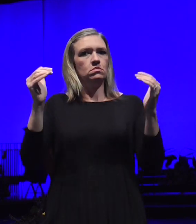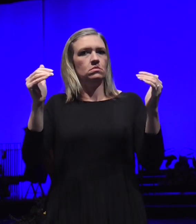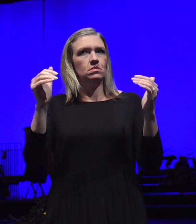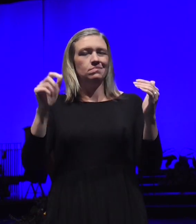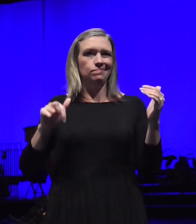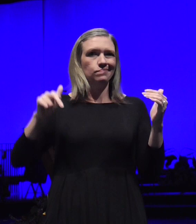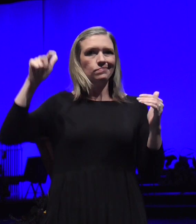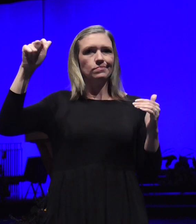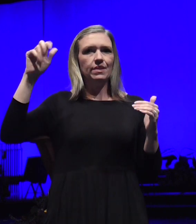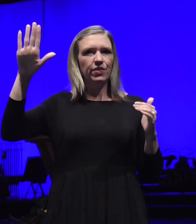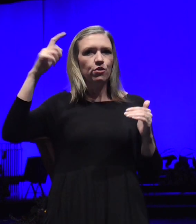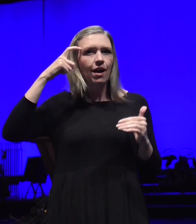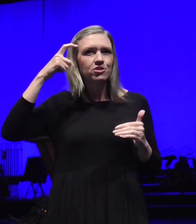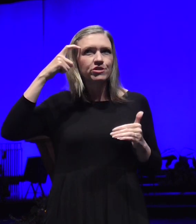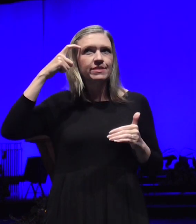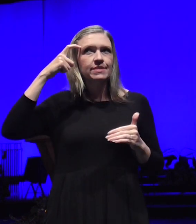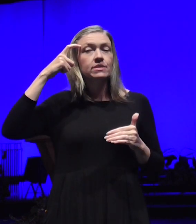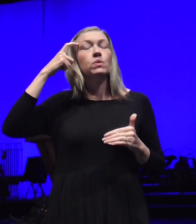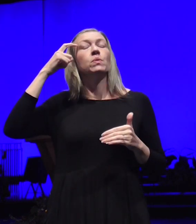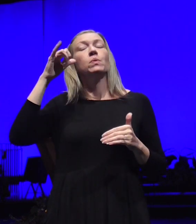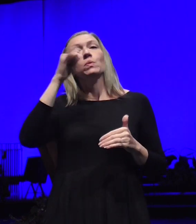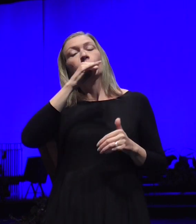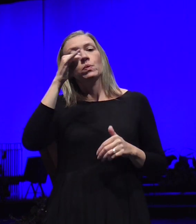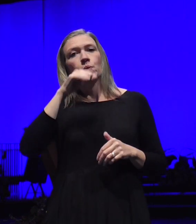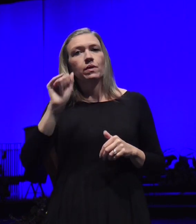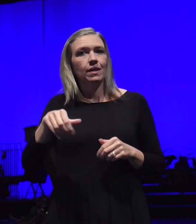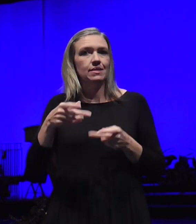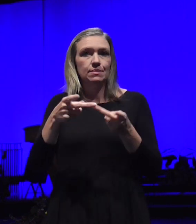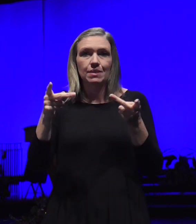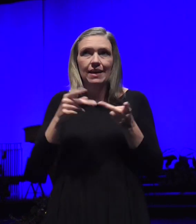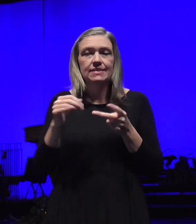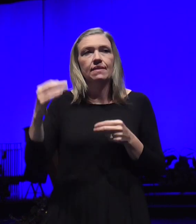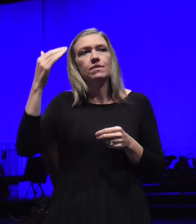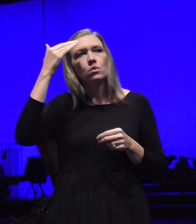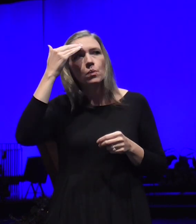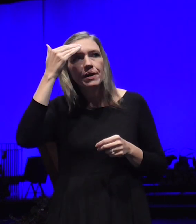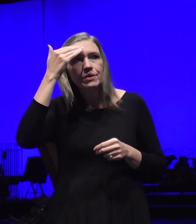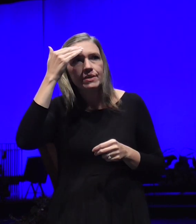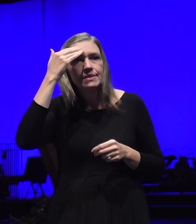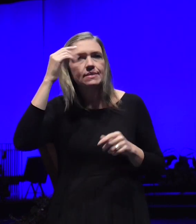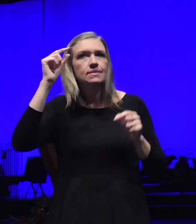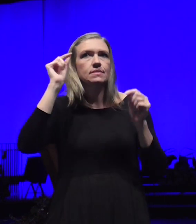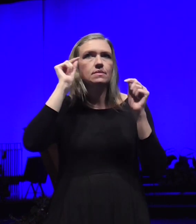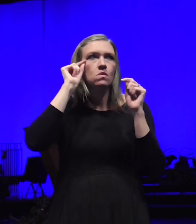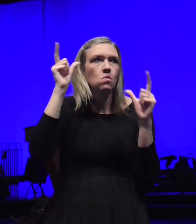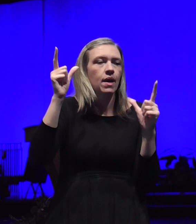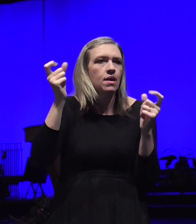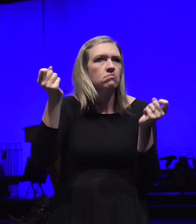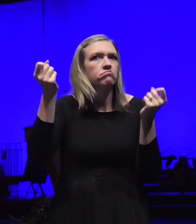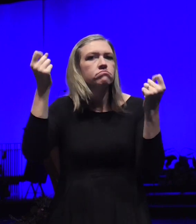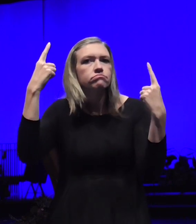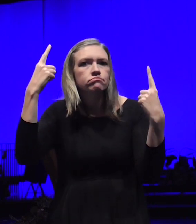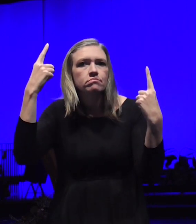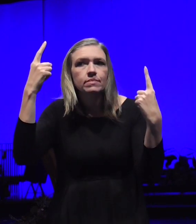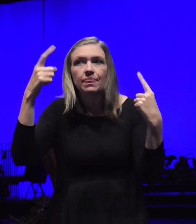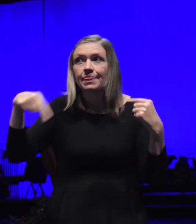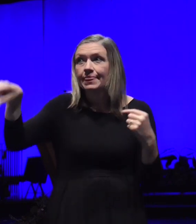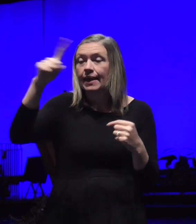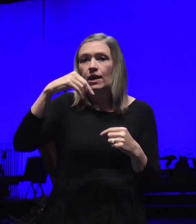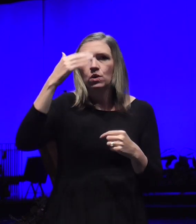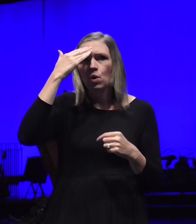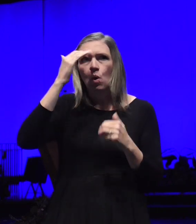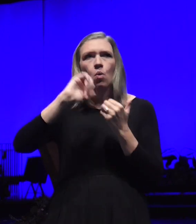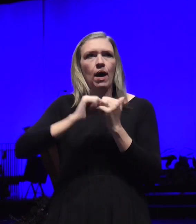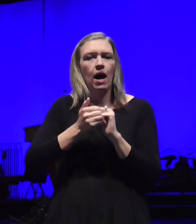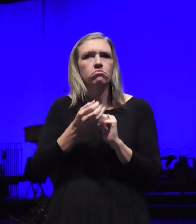consciousness is a place of awareness. It's a place of awakeness. And they know how to step upstairs